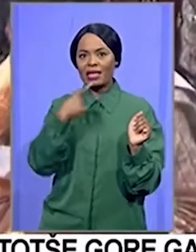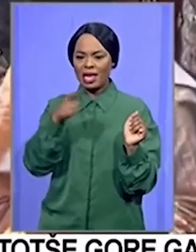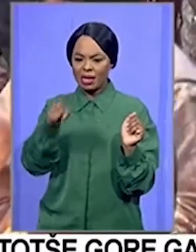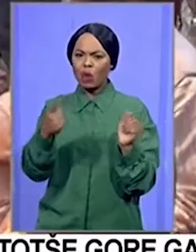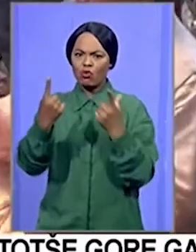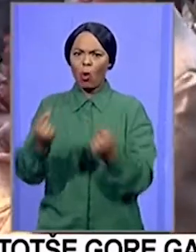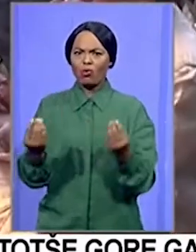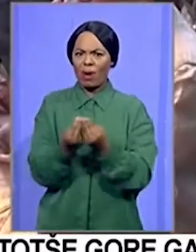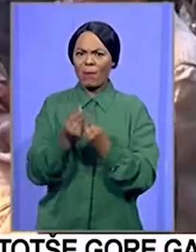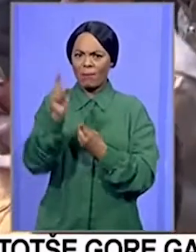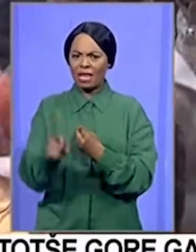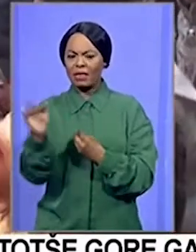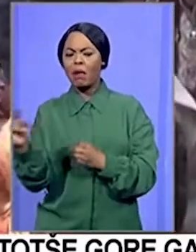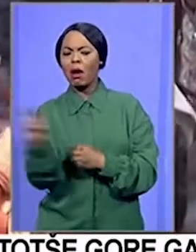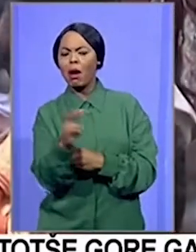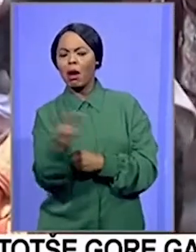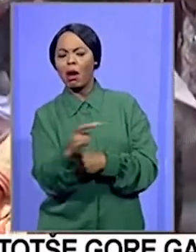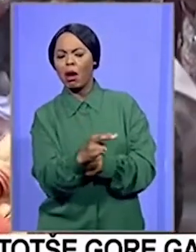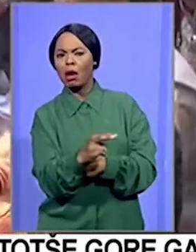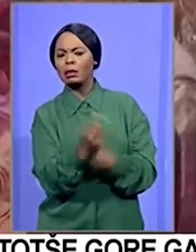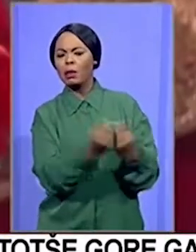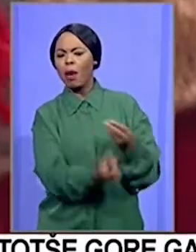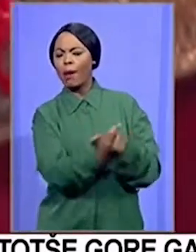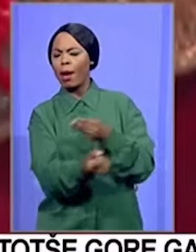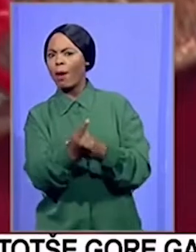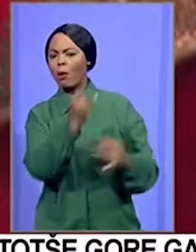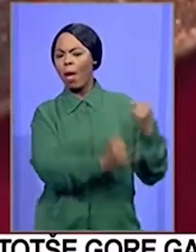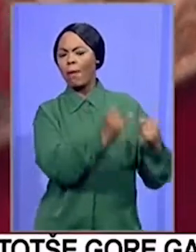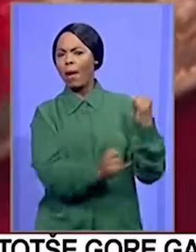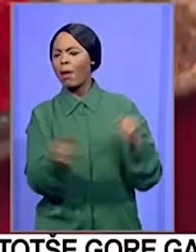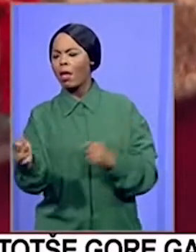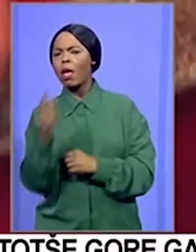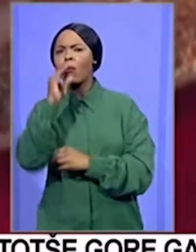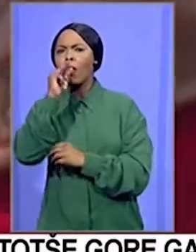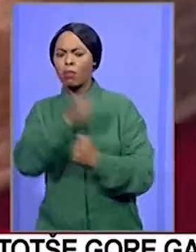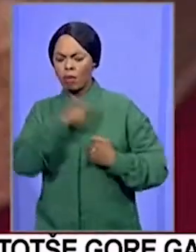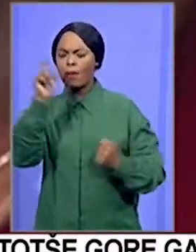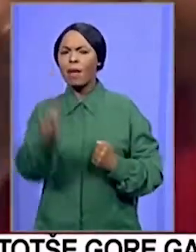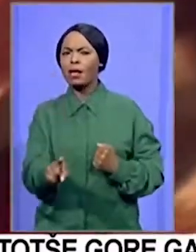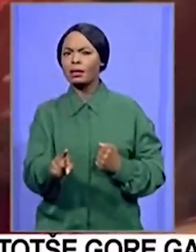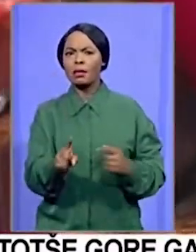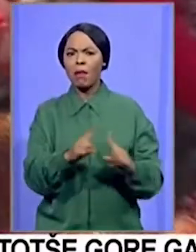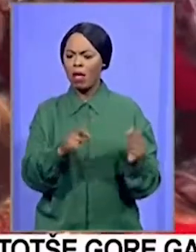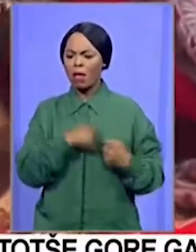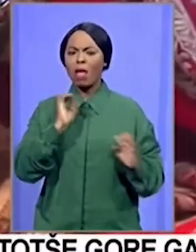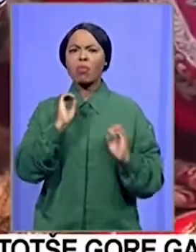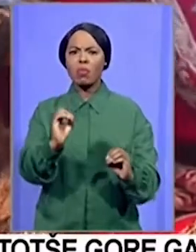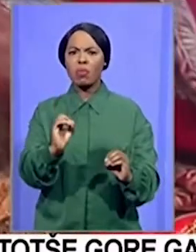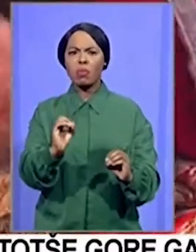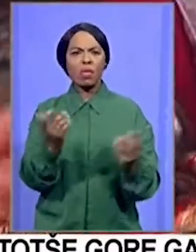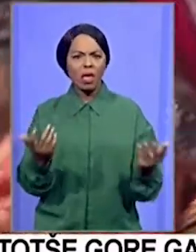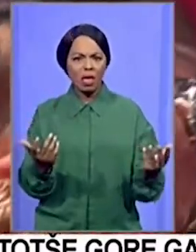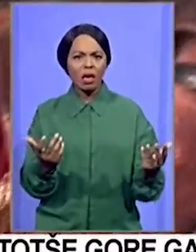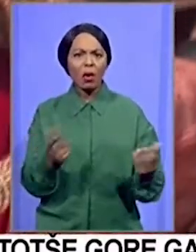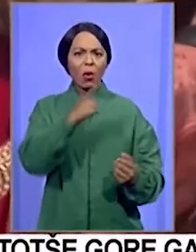dirile go lekane go ba go fita se wa sidile ba de ba bolla ka kuma President Jacob Zuma ba